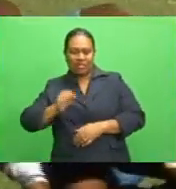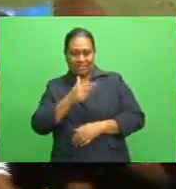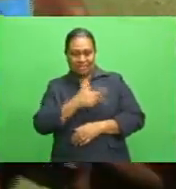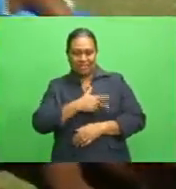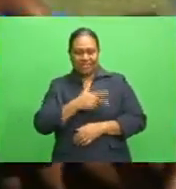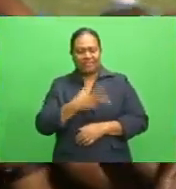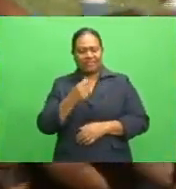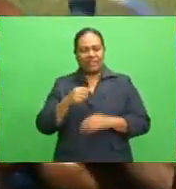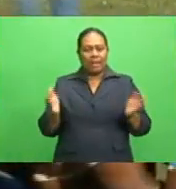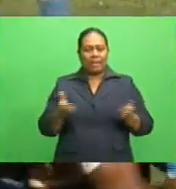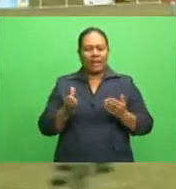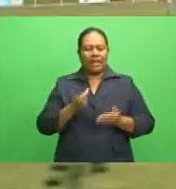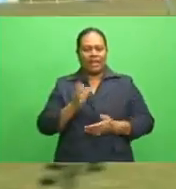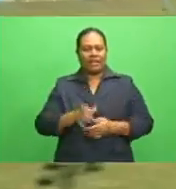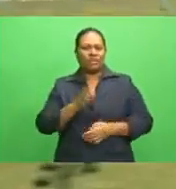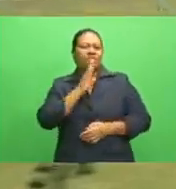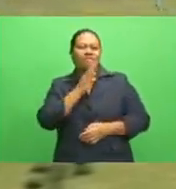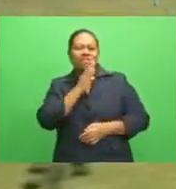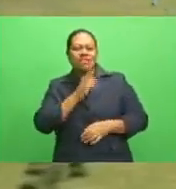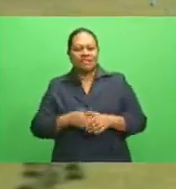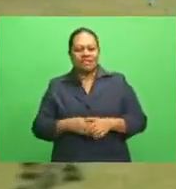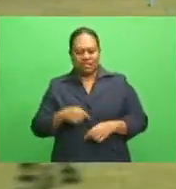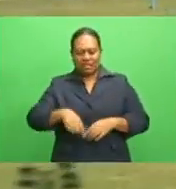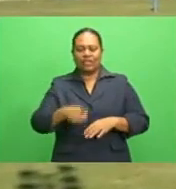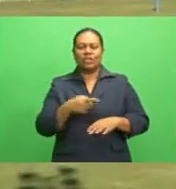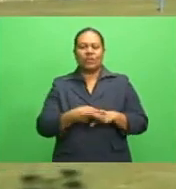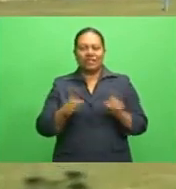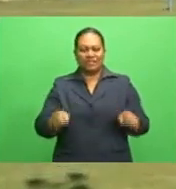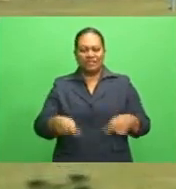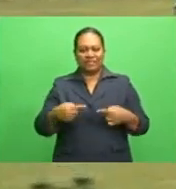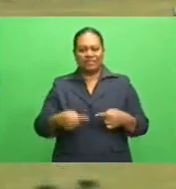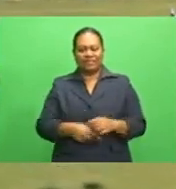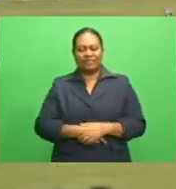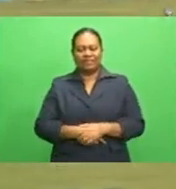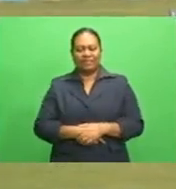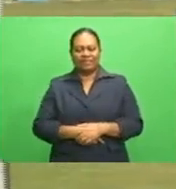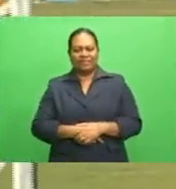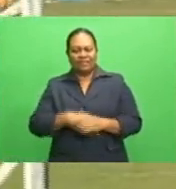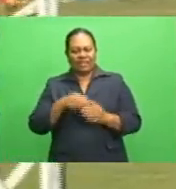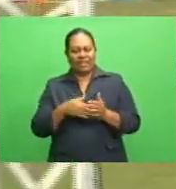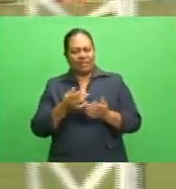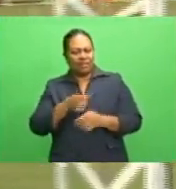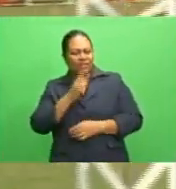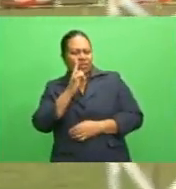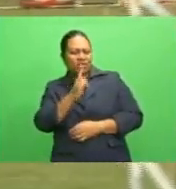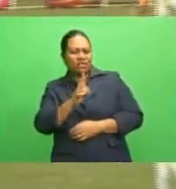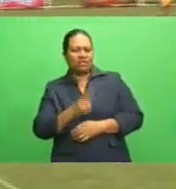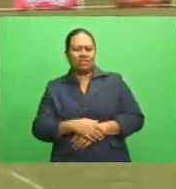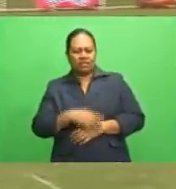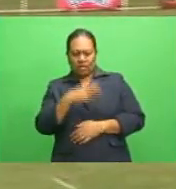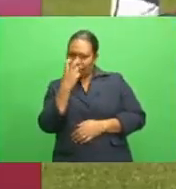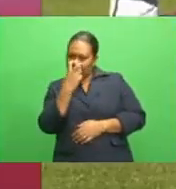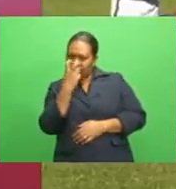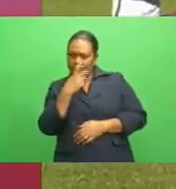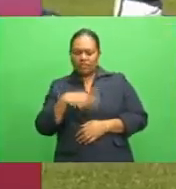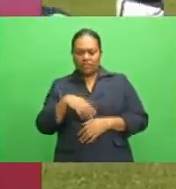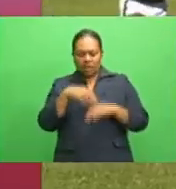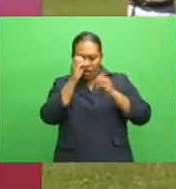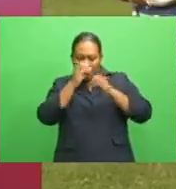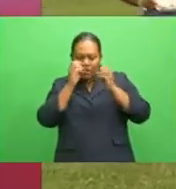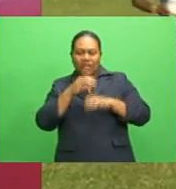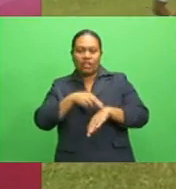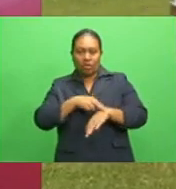the players are likely to miss out on this week's match. They would be looked at by the observation by the doctors today. I think one